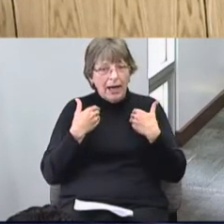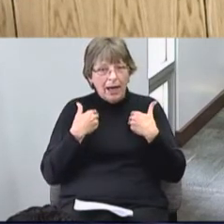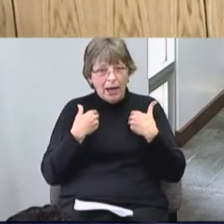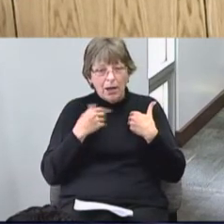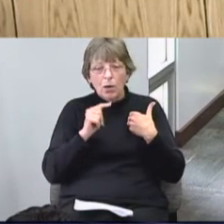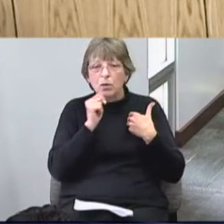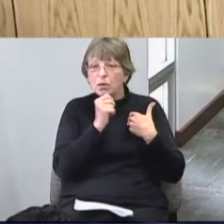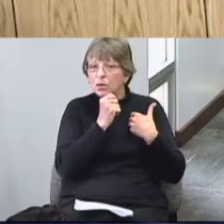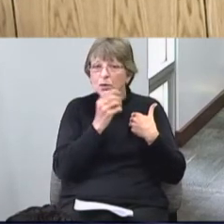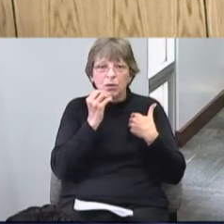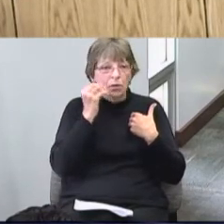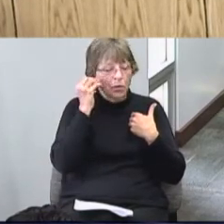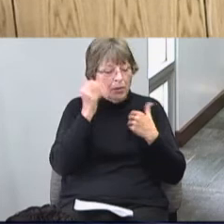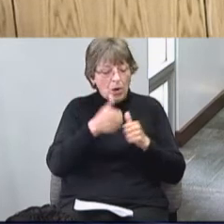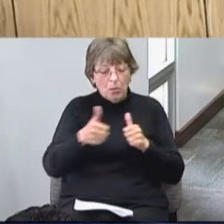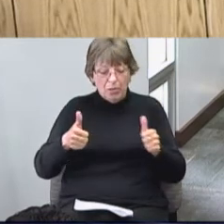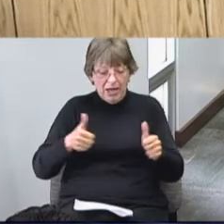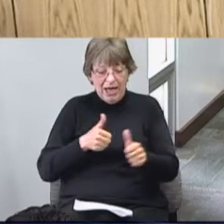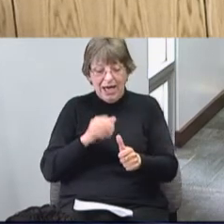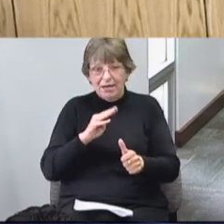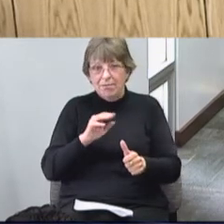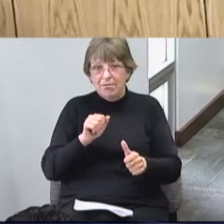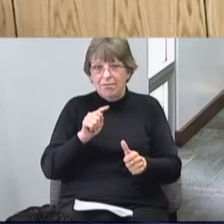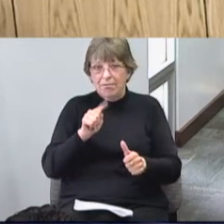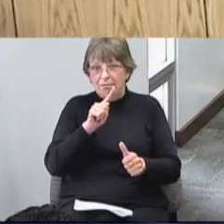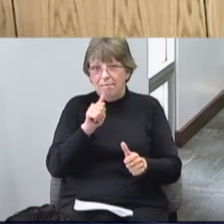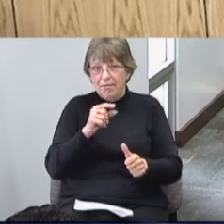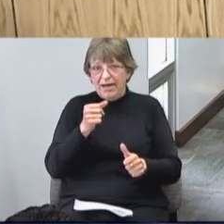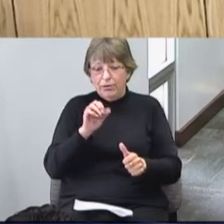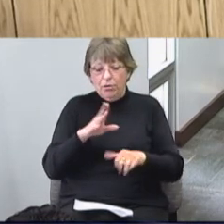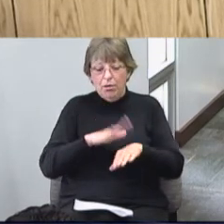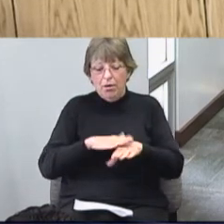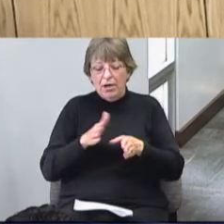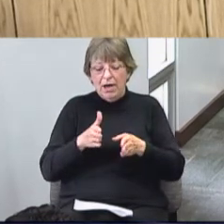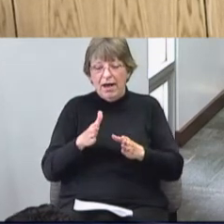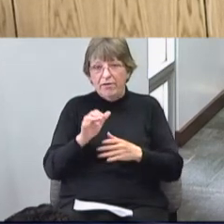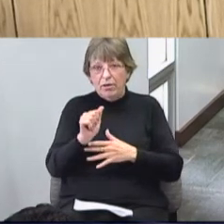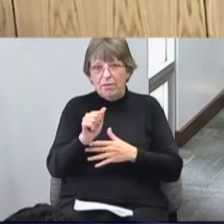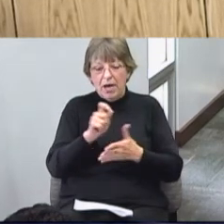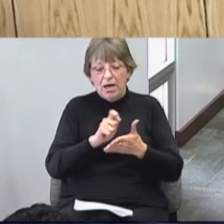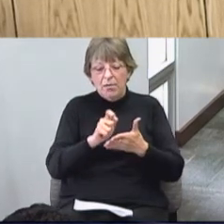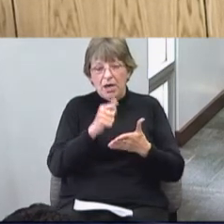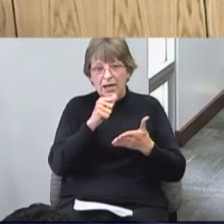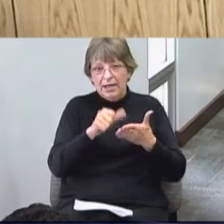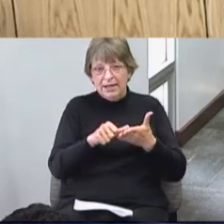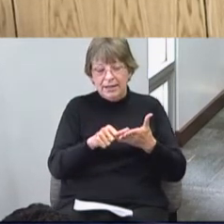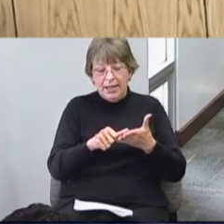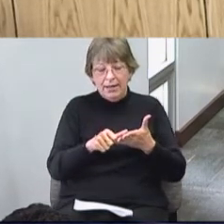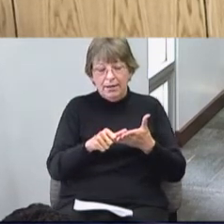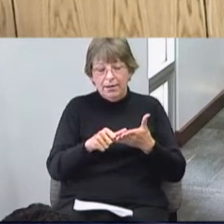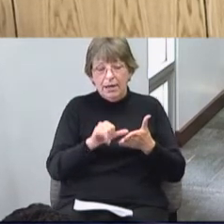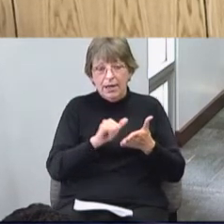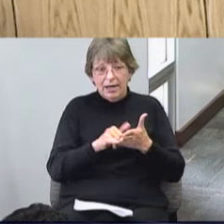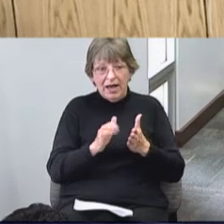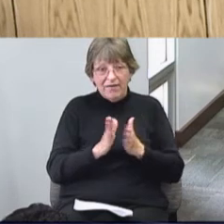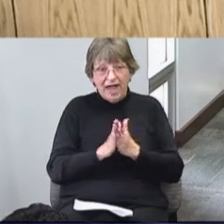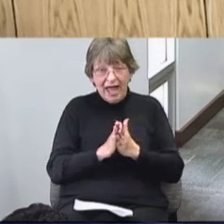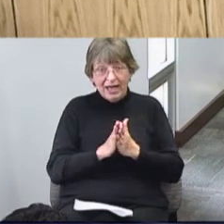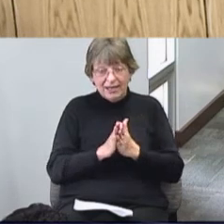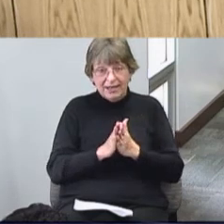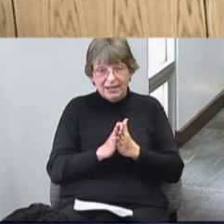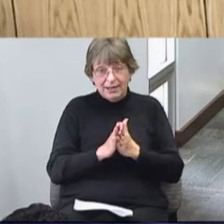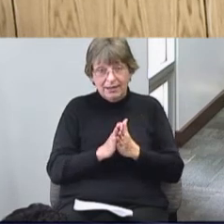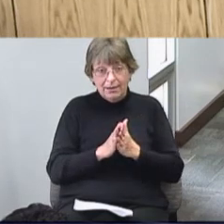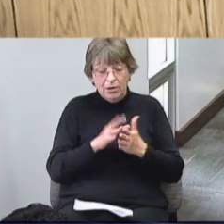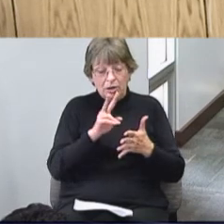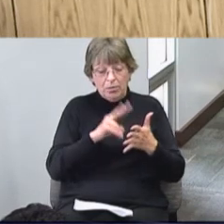and 8 South Cleveland behind Mr. Metzger's duplex on Avenue A. I'm writing this letter that I have asked Mr. Decken to read for me,